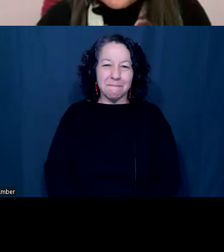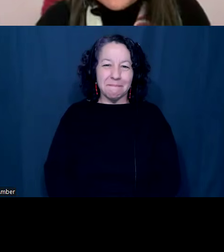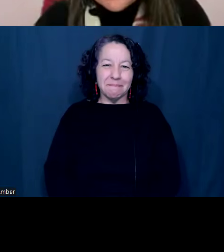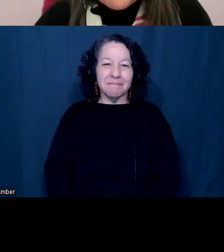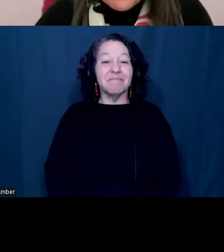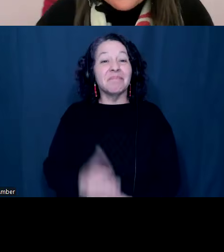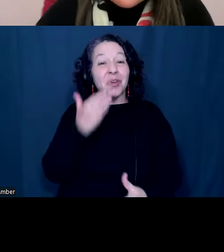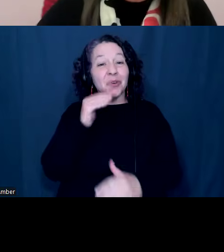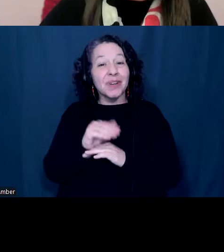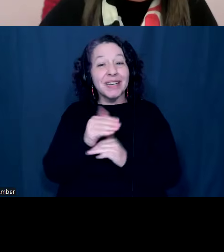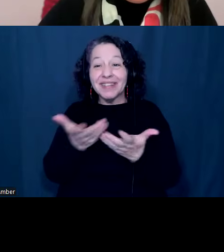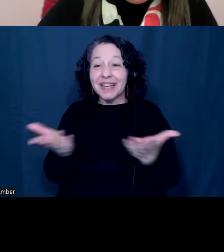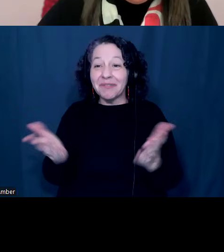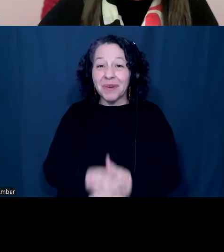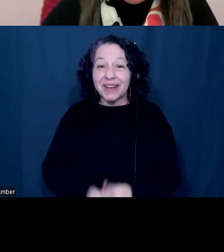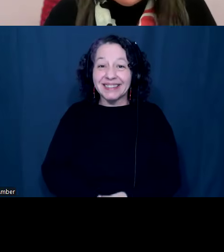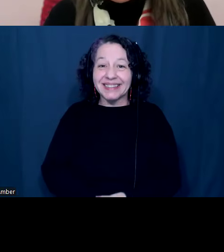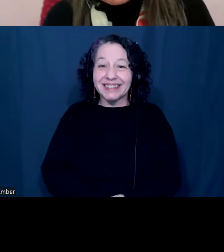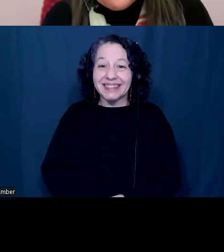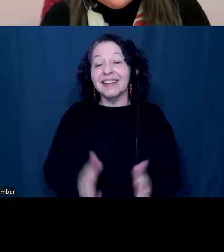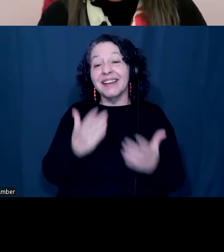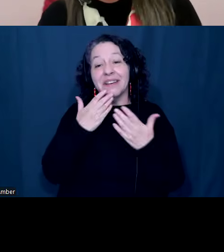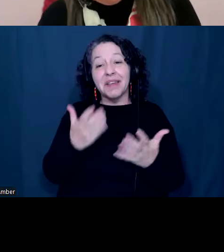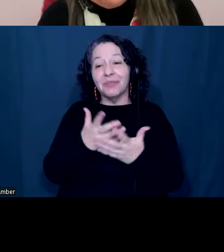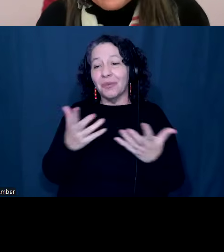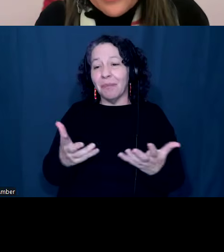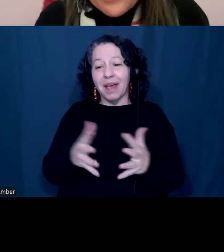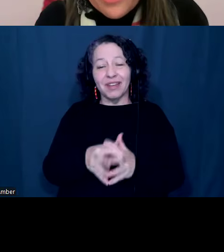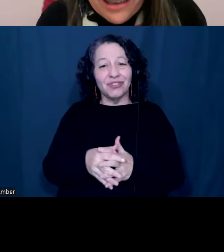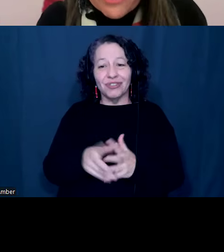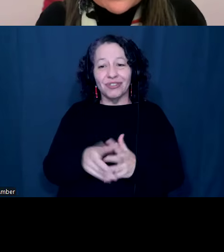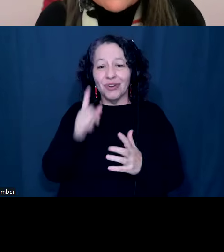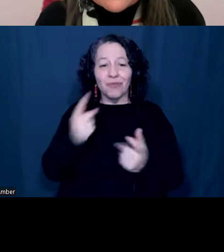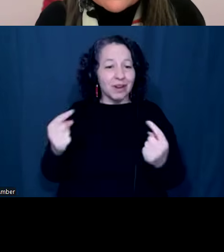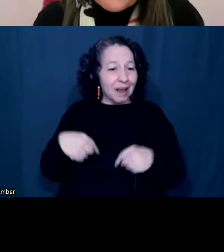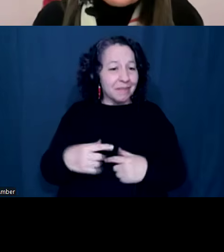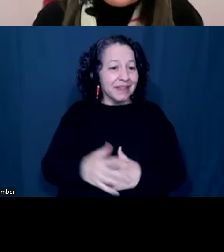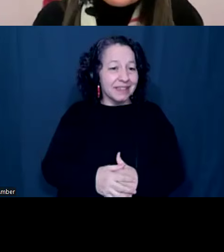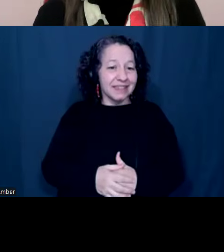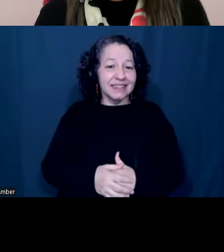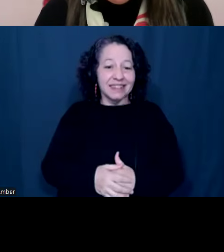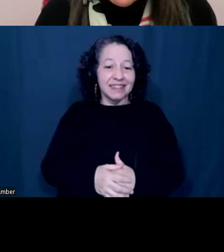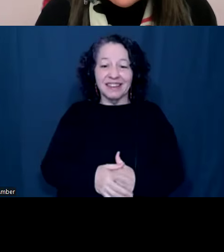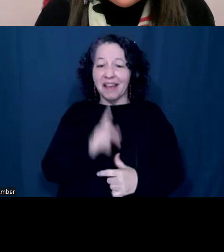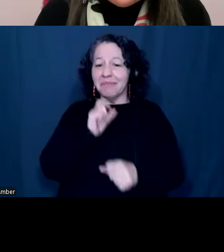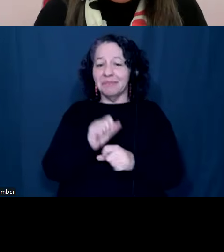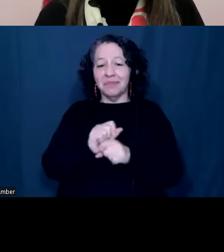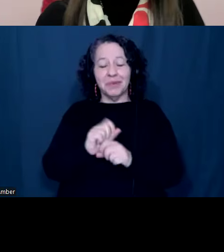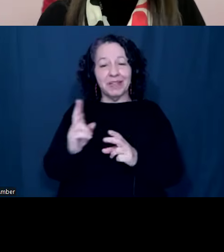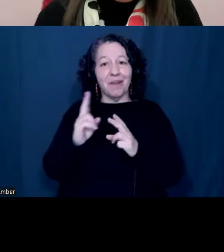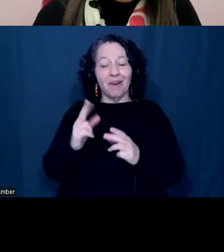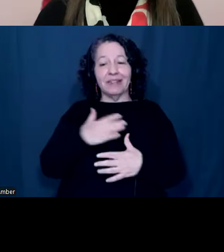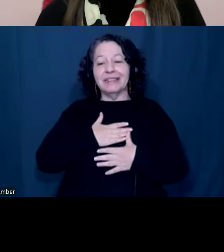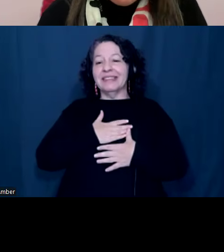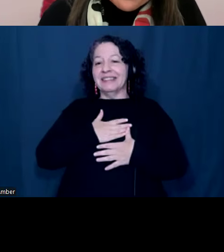Good evening, everyone. And thank you so much for being here. I'm truly honored to join